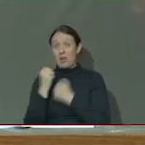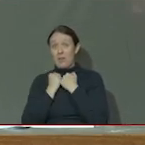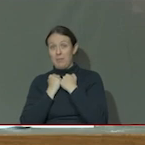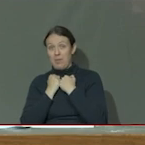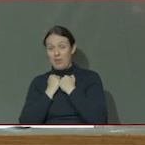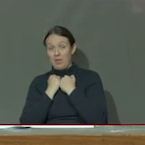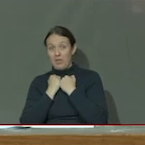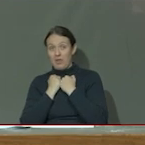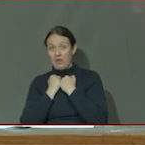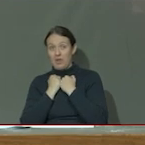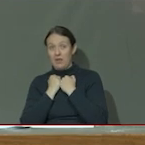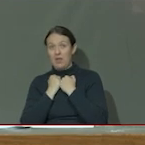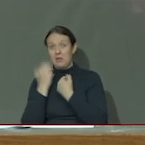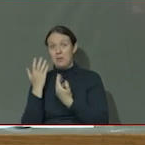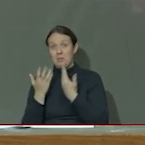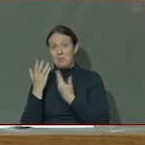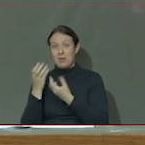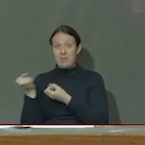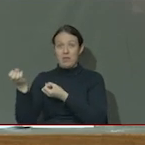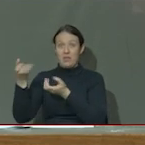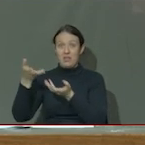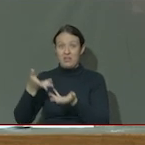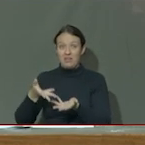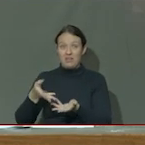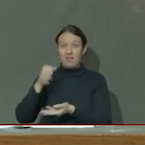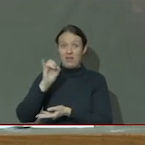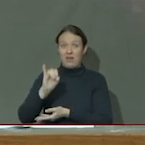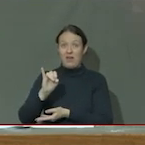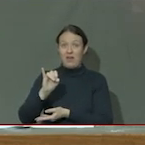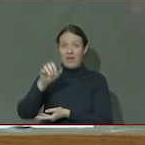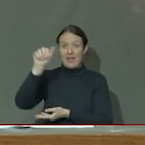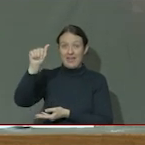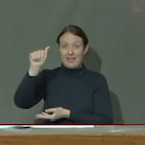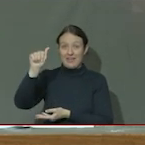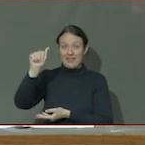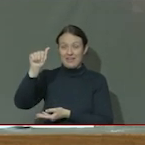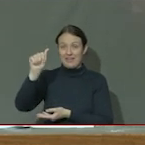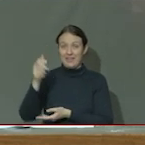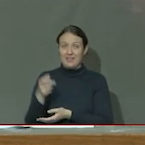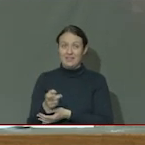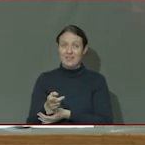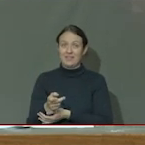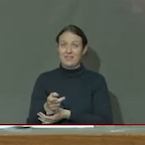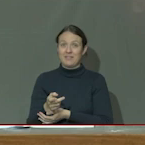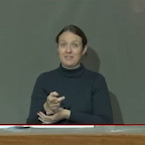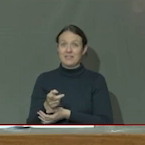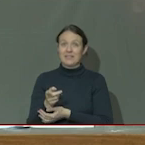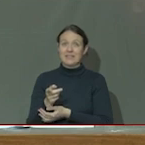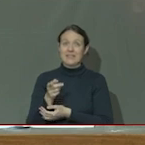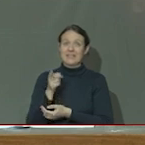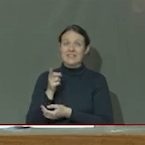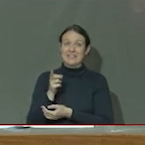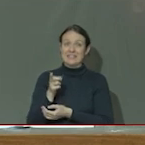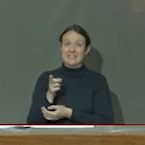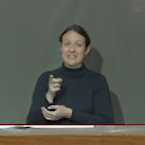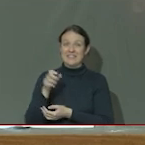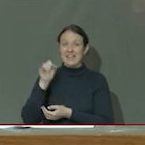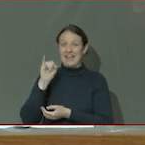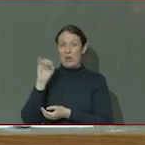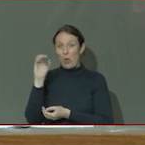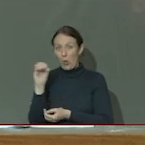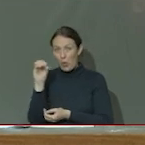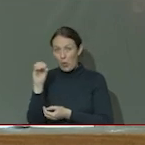the sex cell in the gamete this allele, and the parent carries the other allele